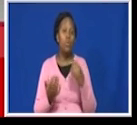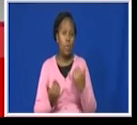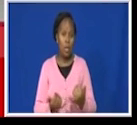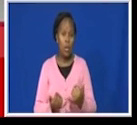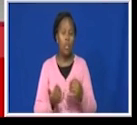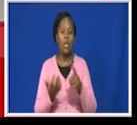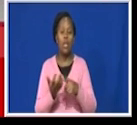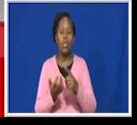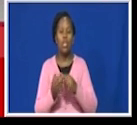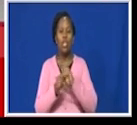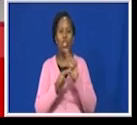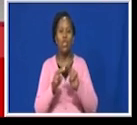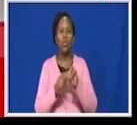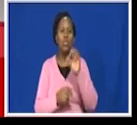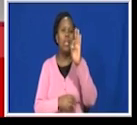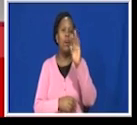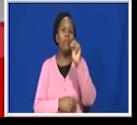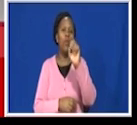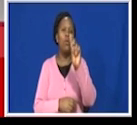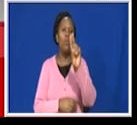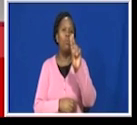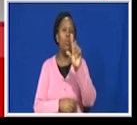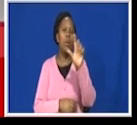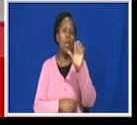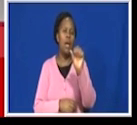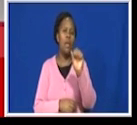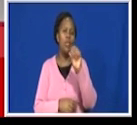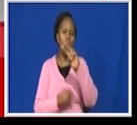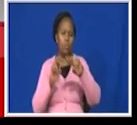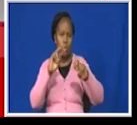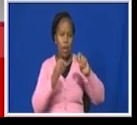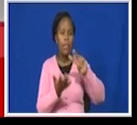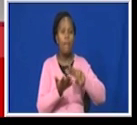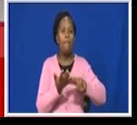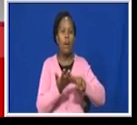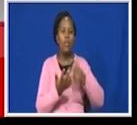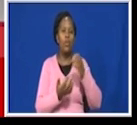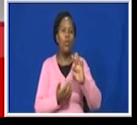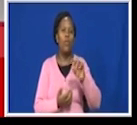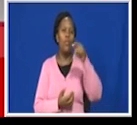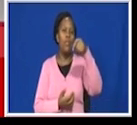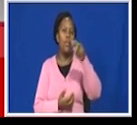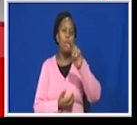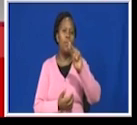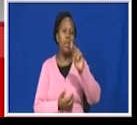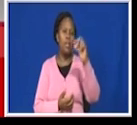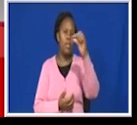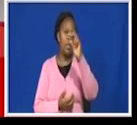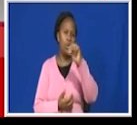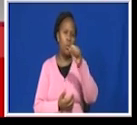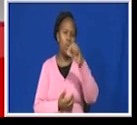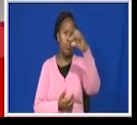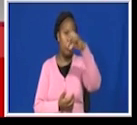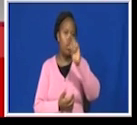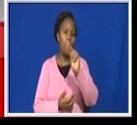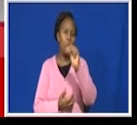is using a formula to work out the value of the frequency. This